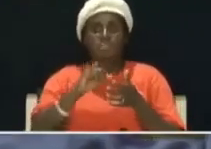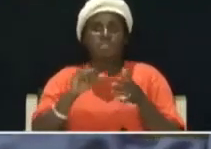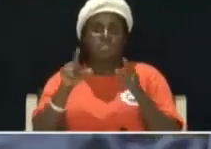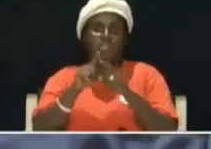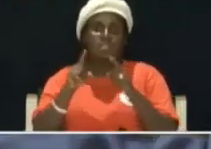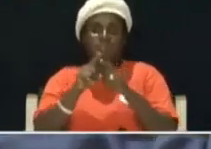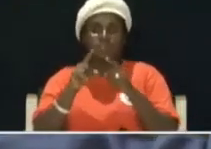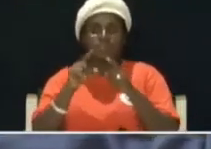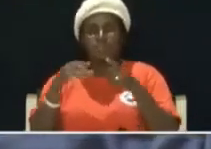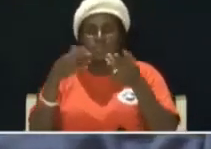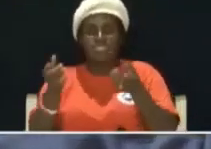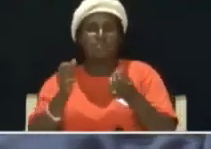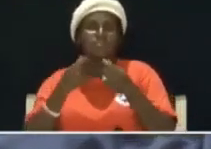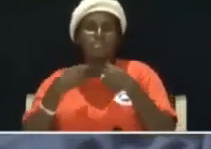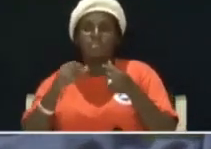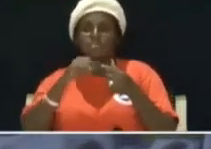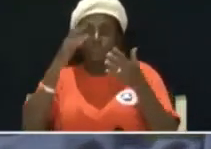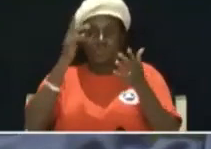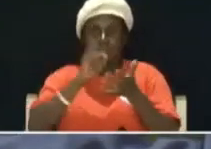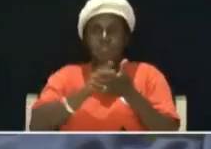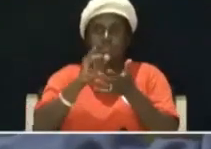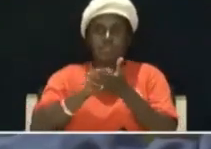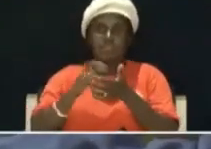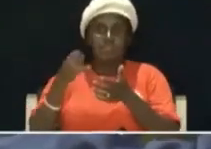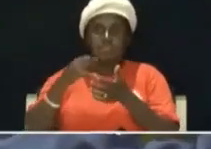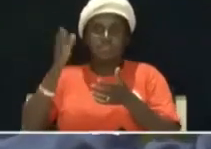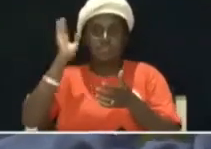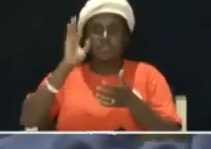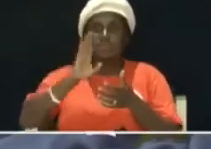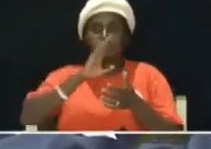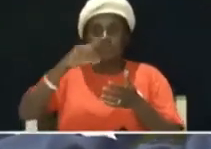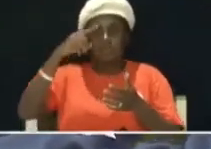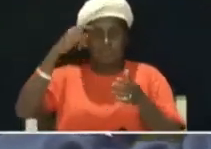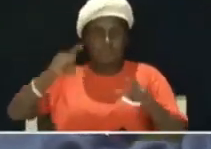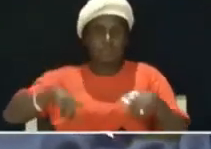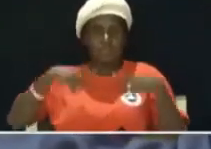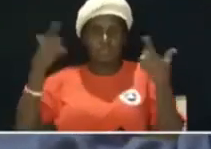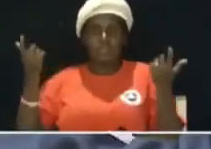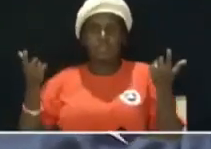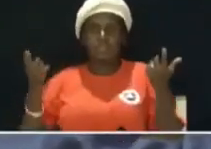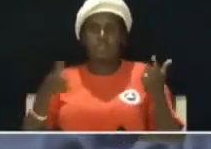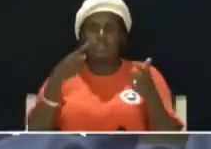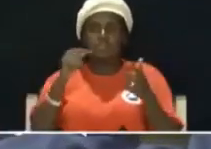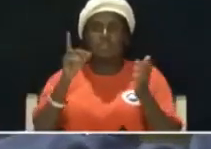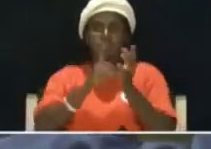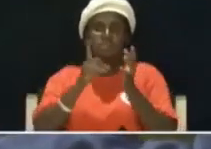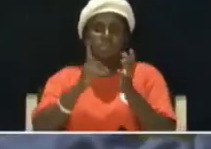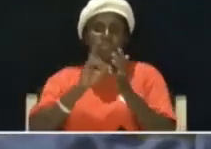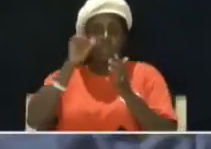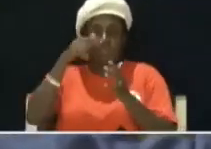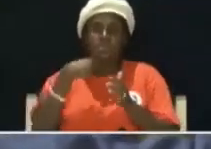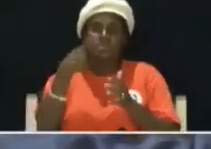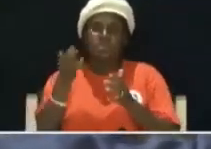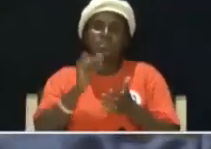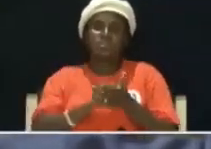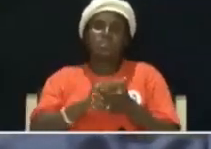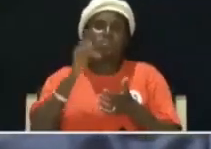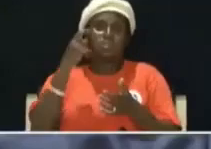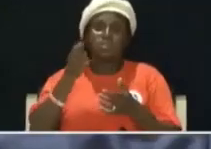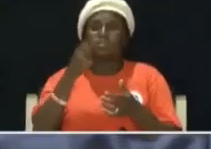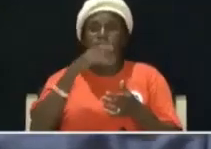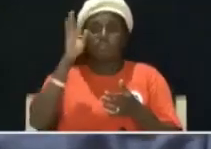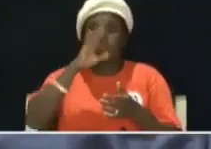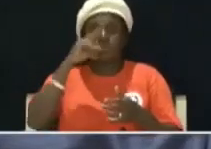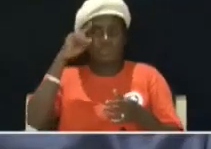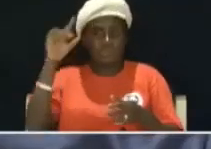thyroxine. Not knowing that that drug is going to be for life. So the doctor eventually told me that's going to be for life. And